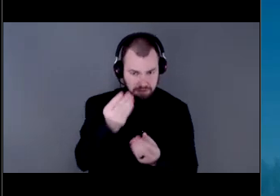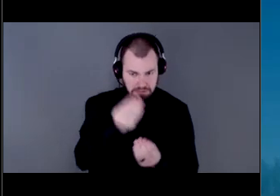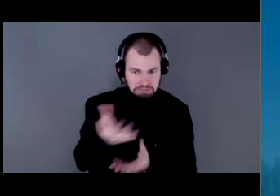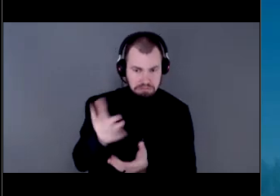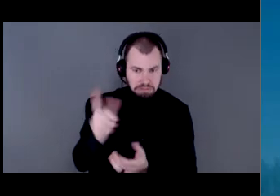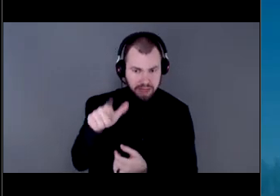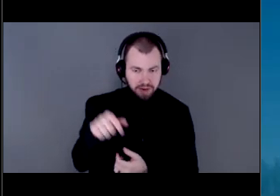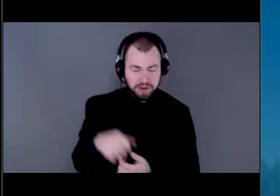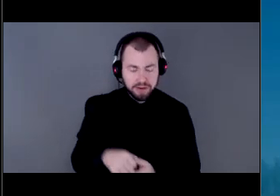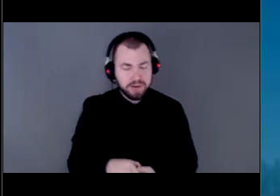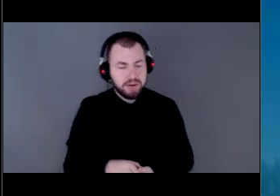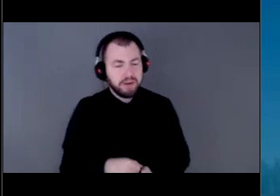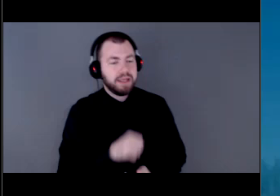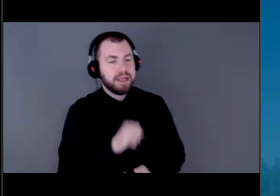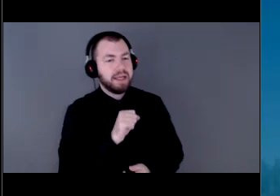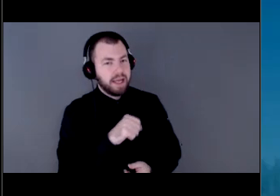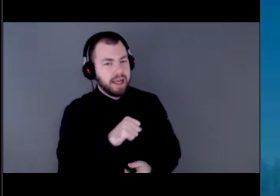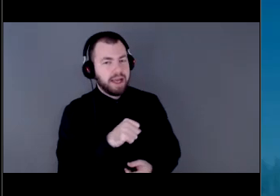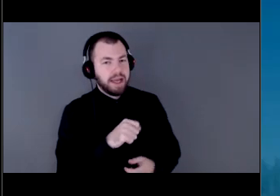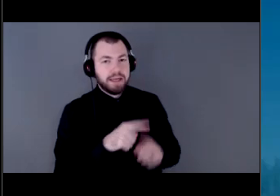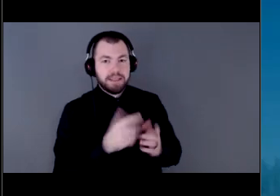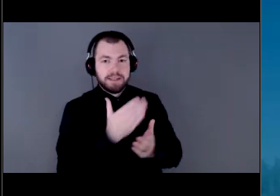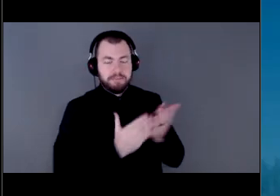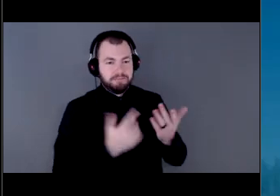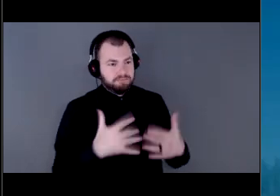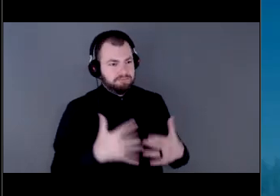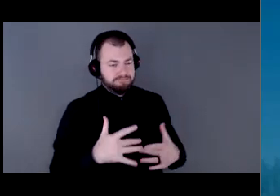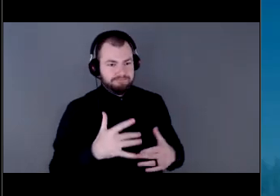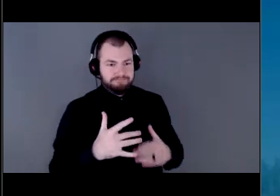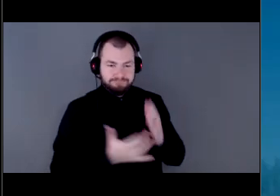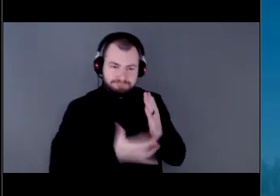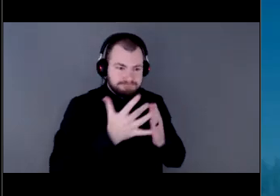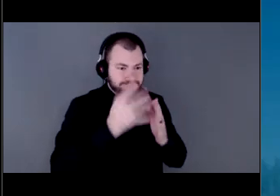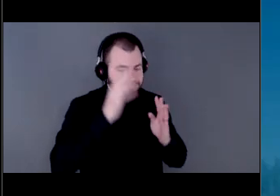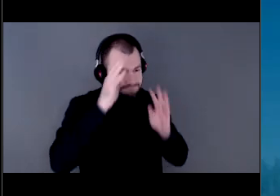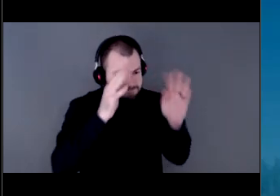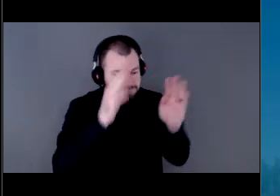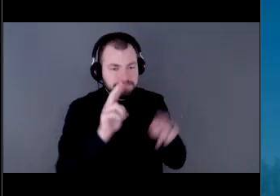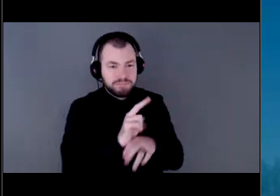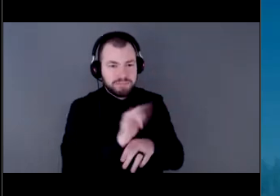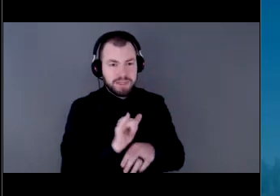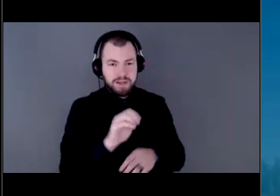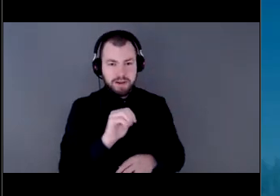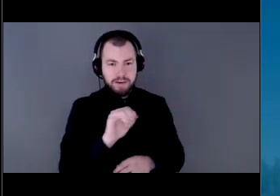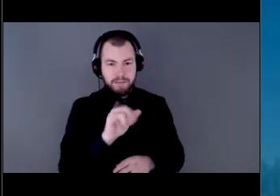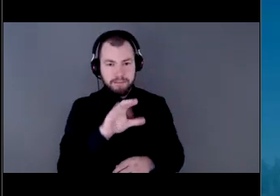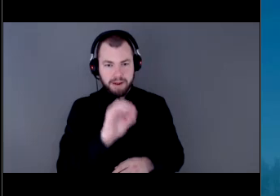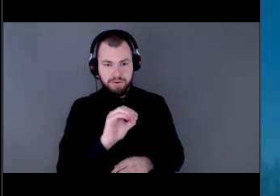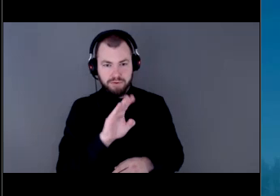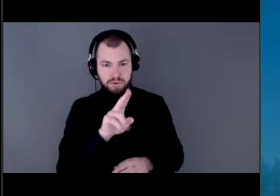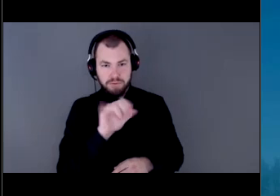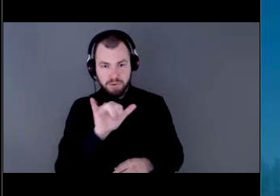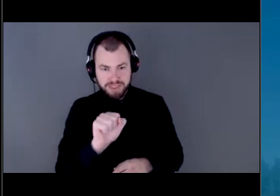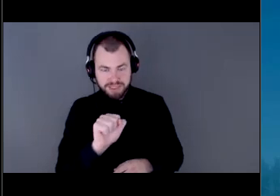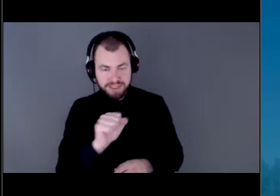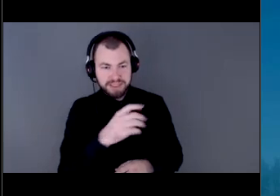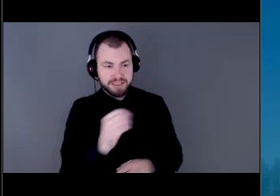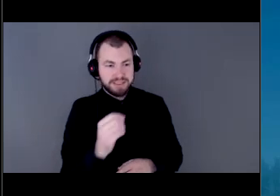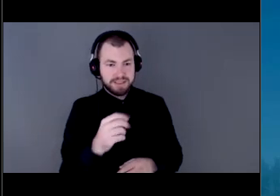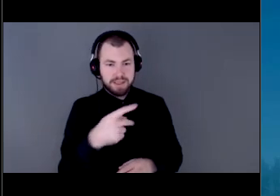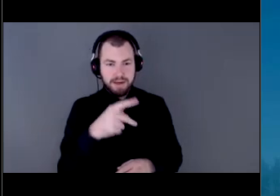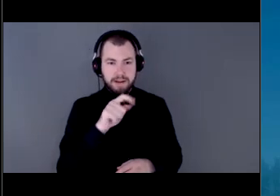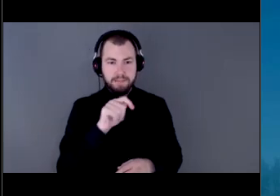but there are some real trailblazers and innovators that are using like micro buoys and plastic free, especially sea farms are